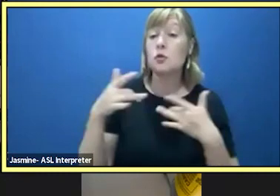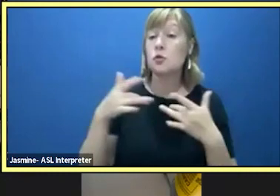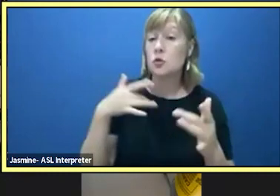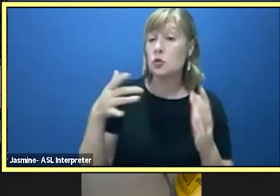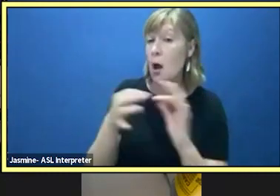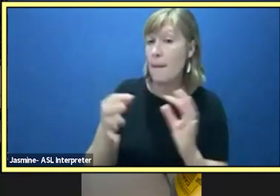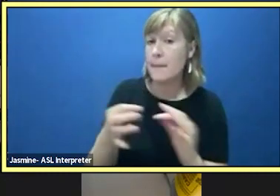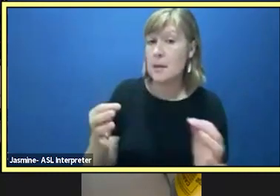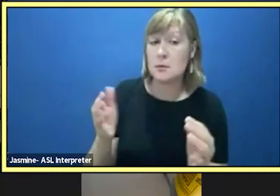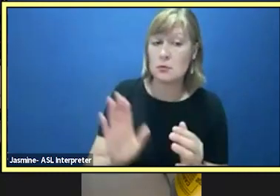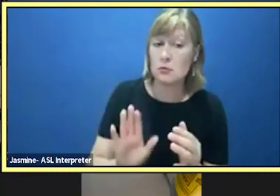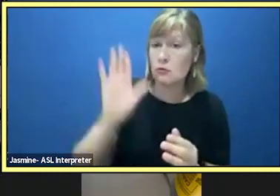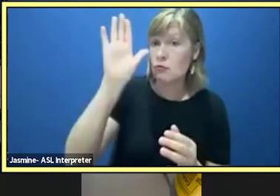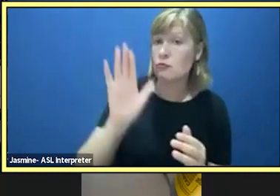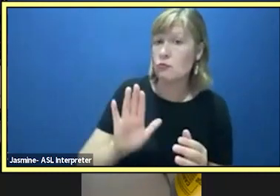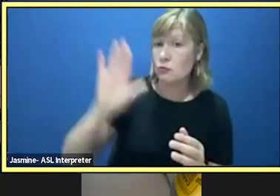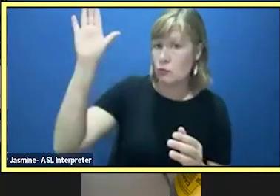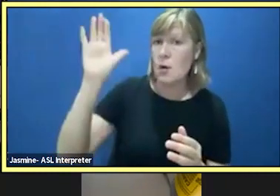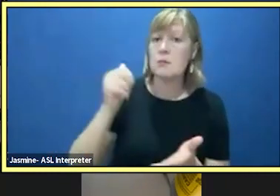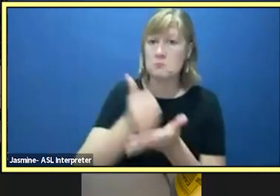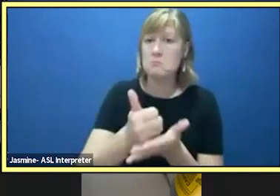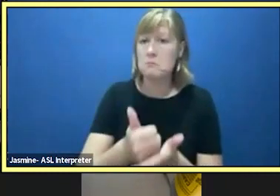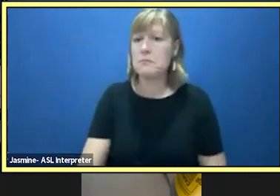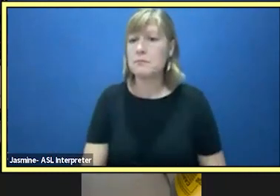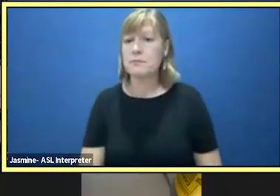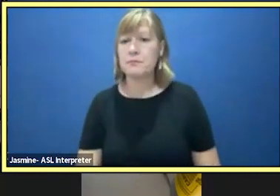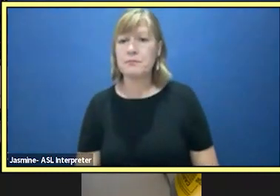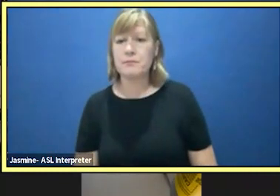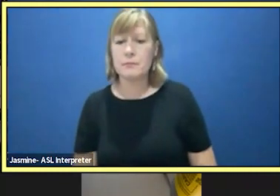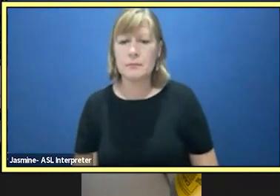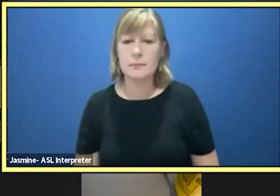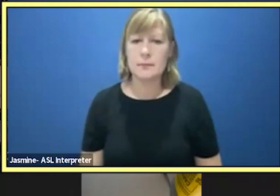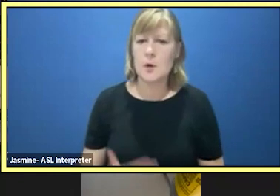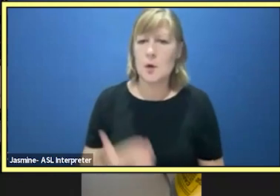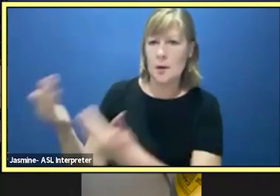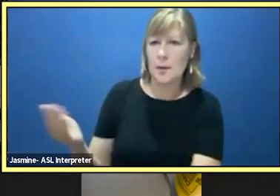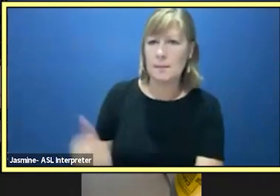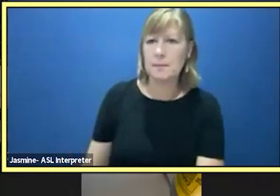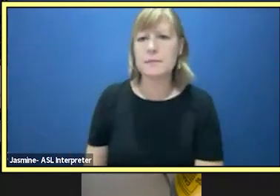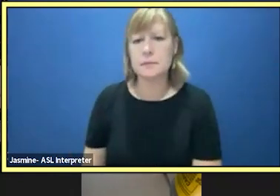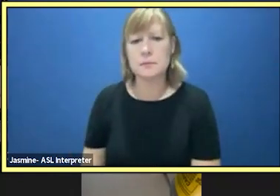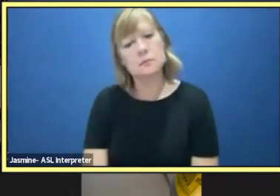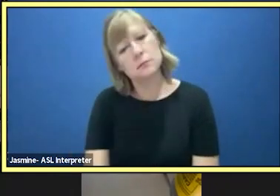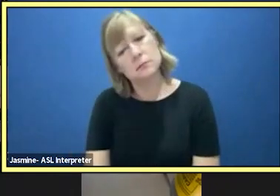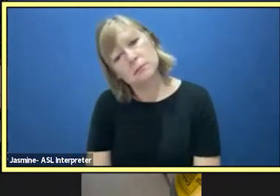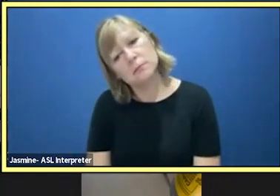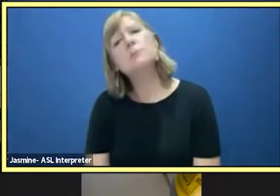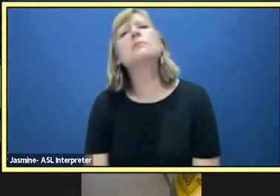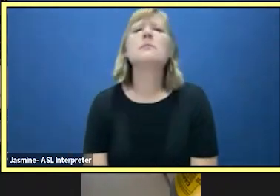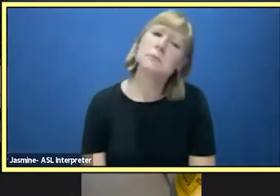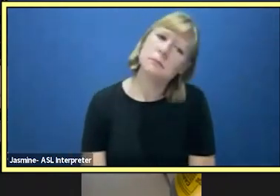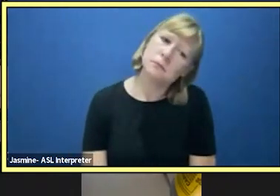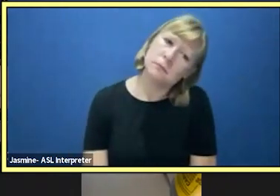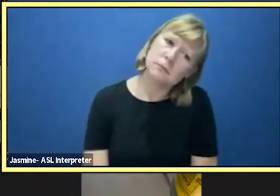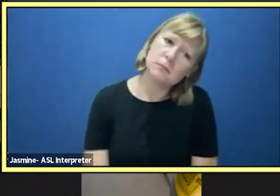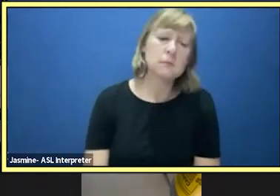get you up there. So go ahead, Andrew, sorry, or whoever that person, if they want to read it. Yeah, Was it- Maria Kamel. You can- Yes,